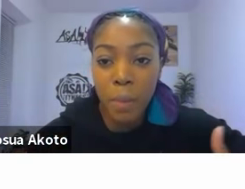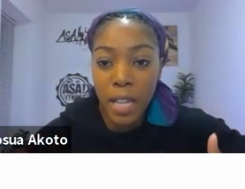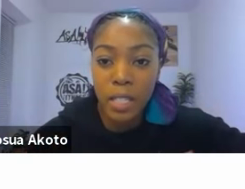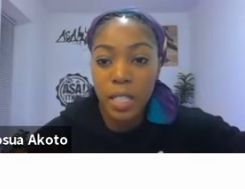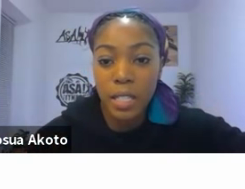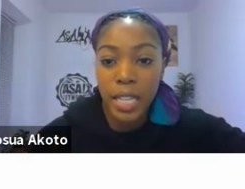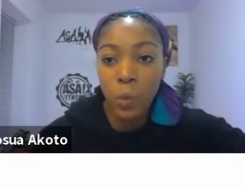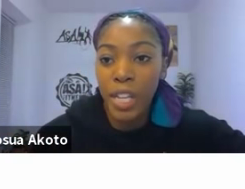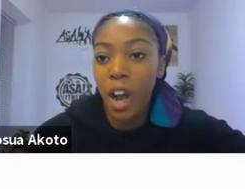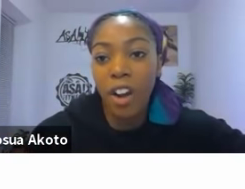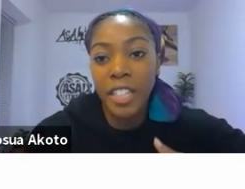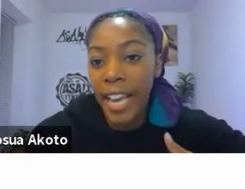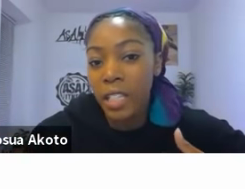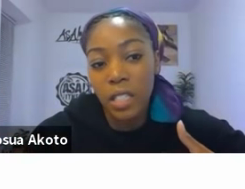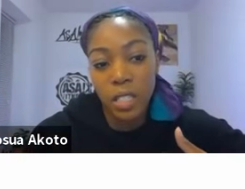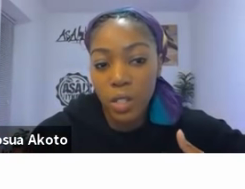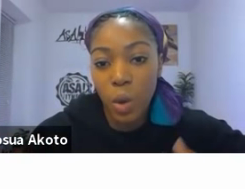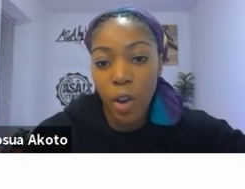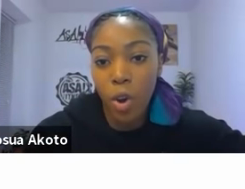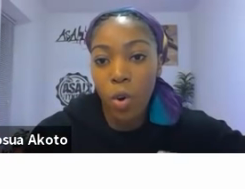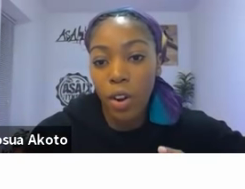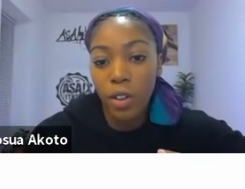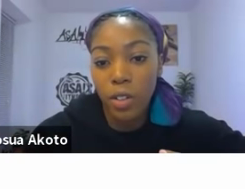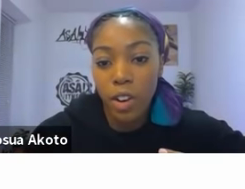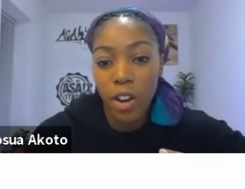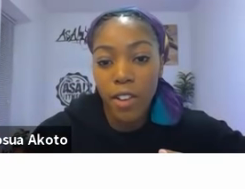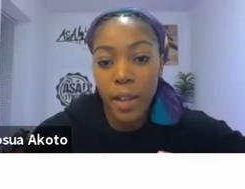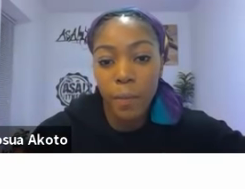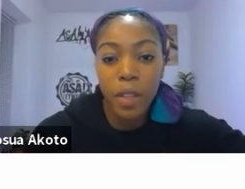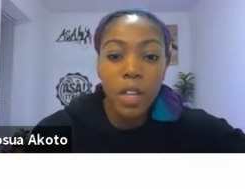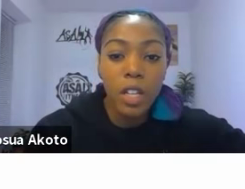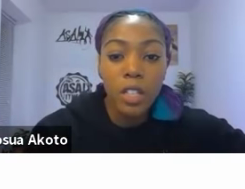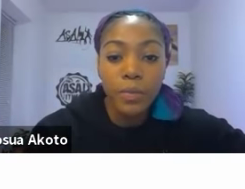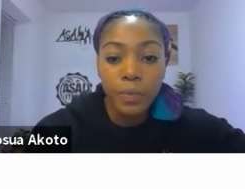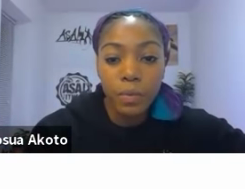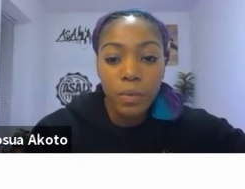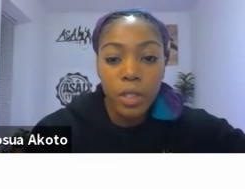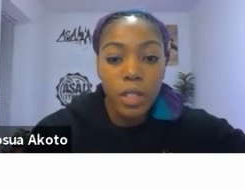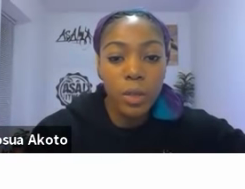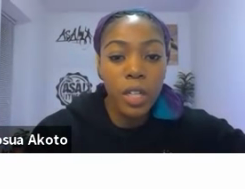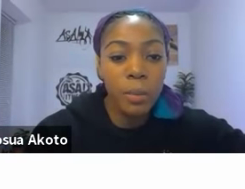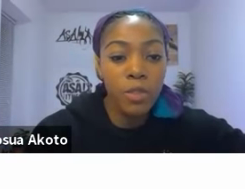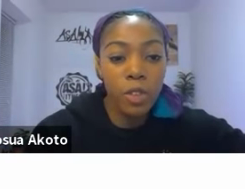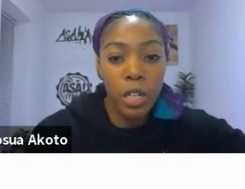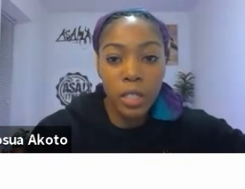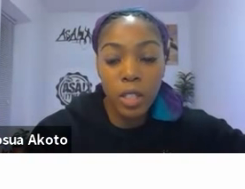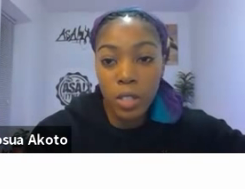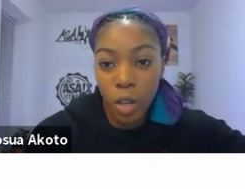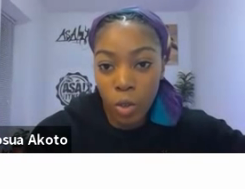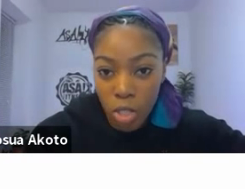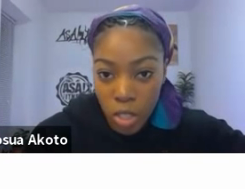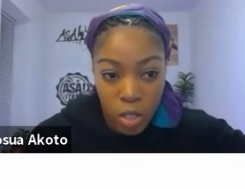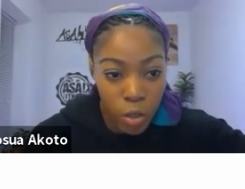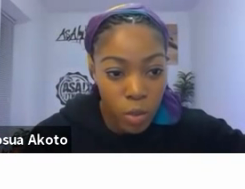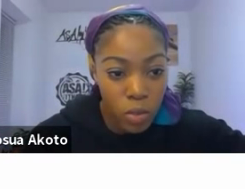in response to this. And we are dance to our core, all right? So we're gonna move on. Those